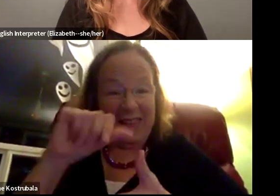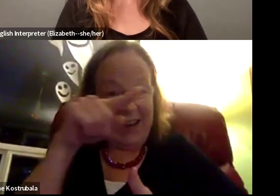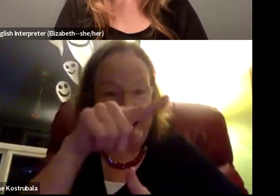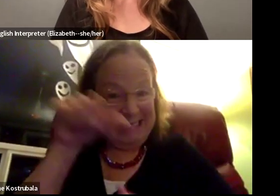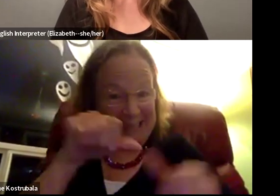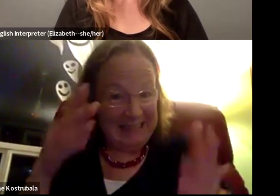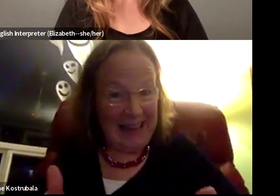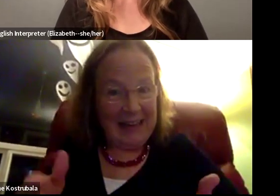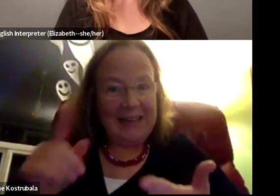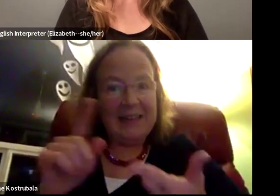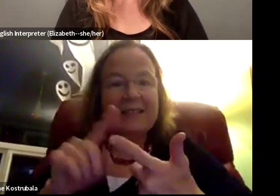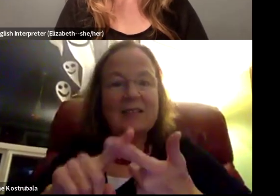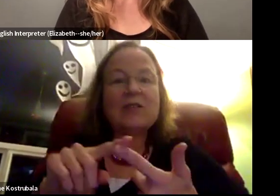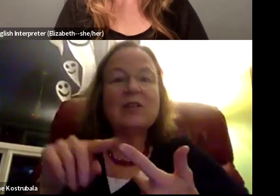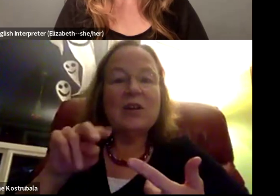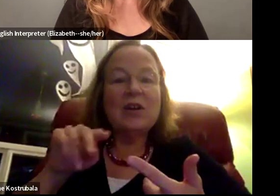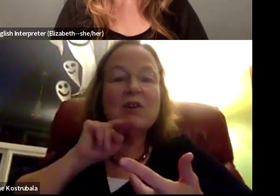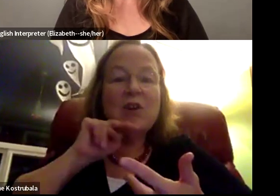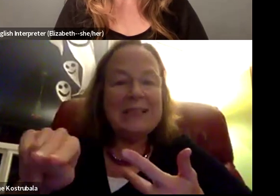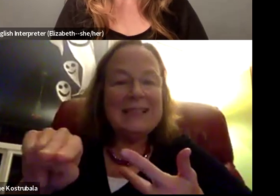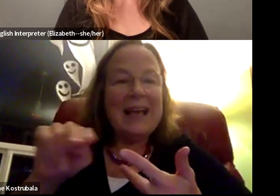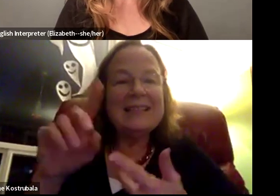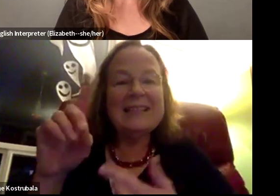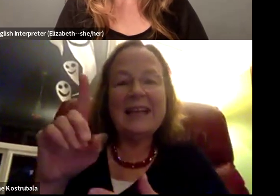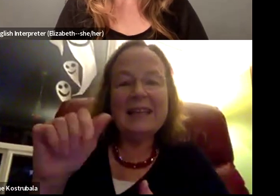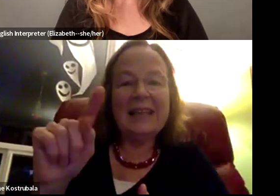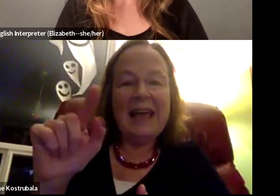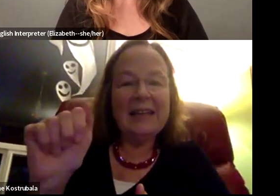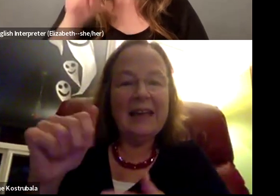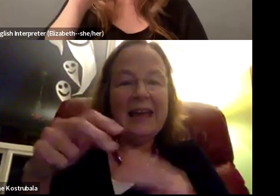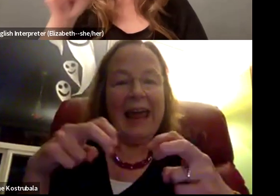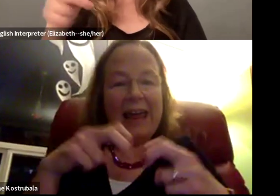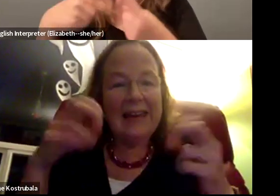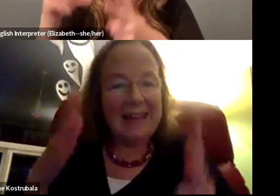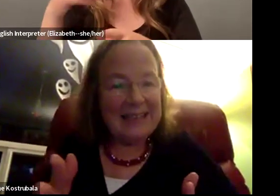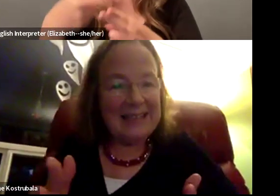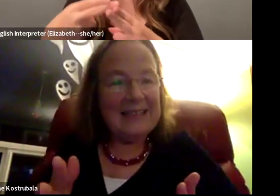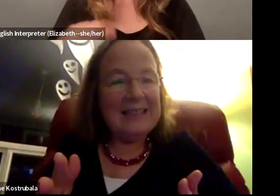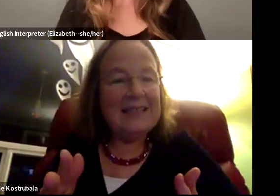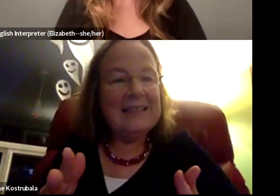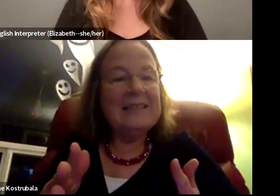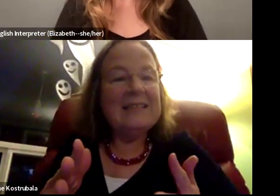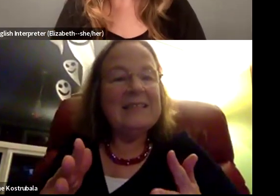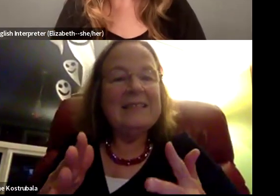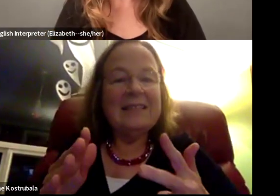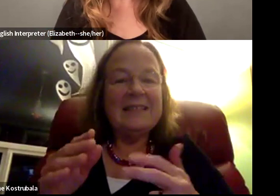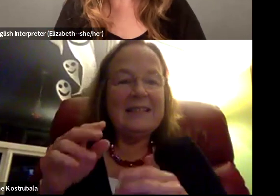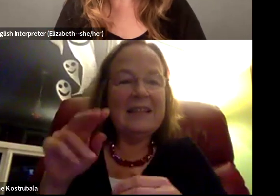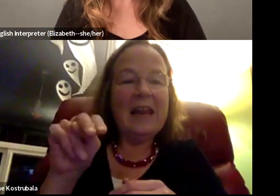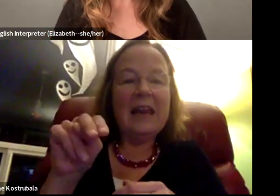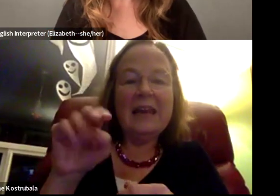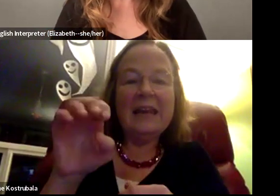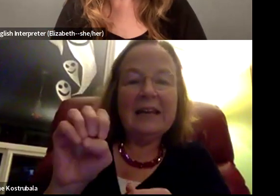need for that. And so Athena is a scientist. And then my other, and I missed the sign name,